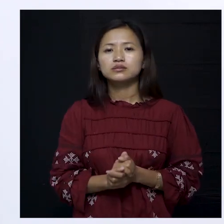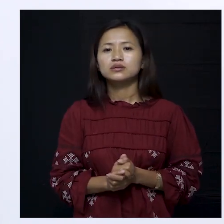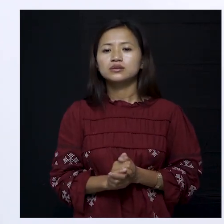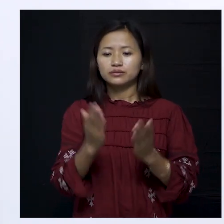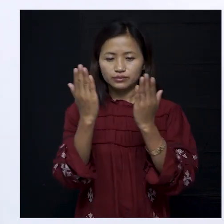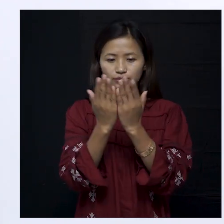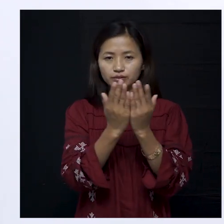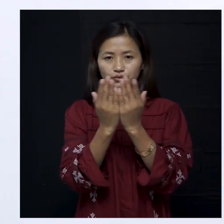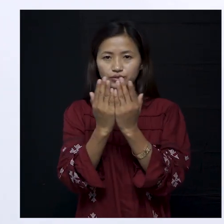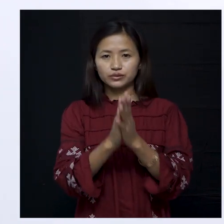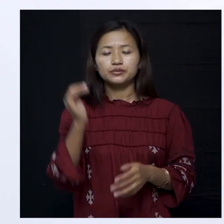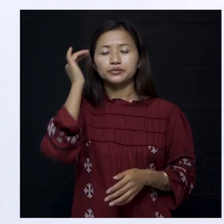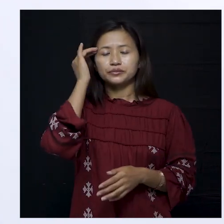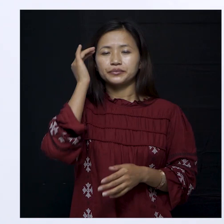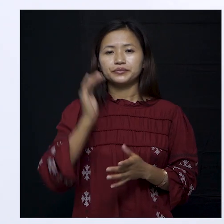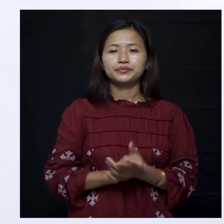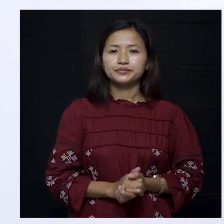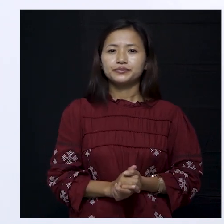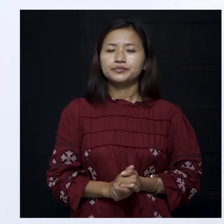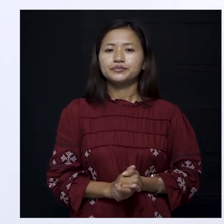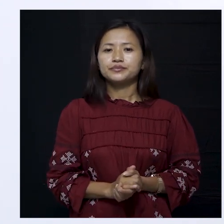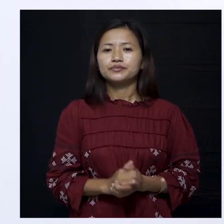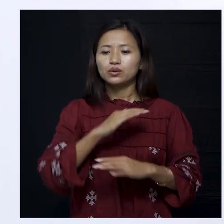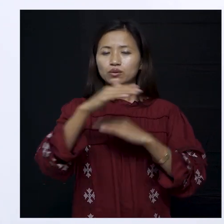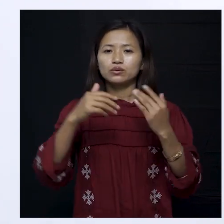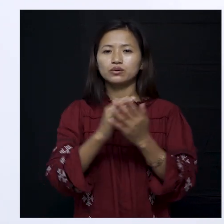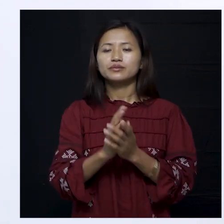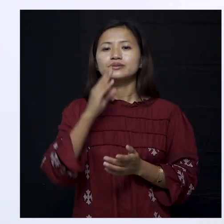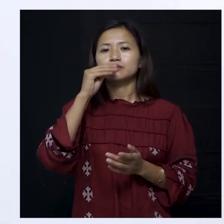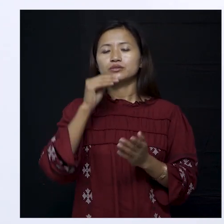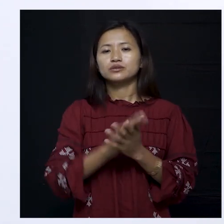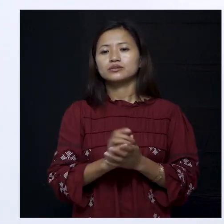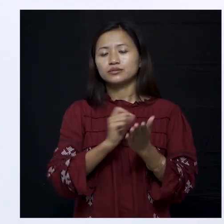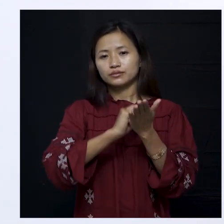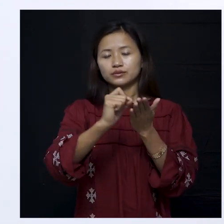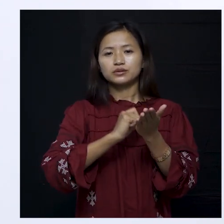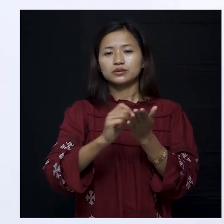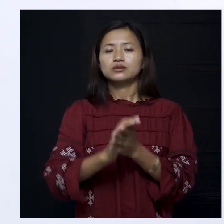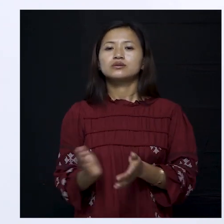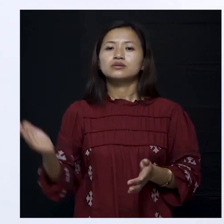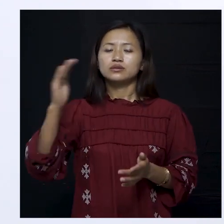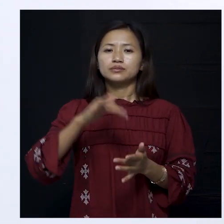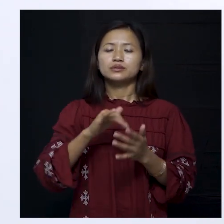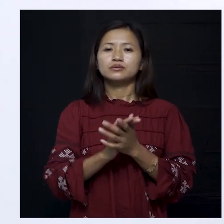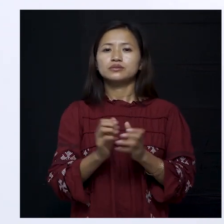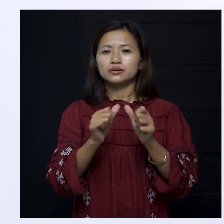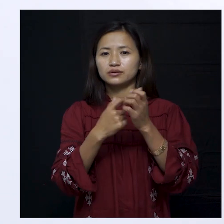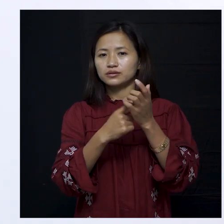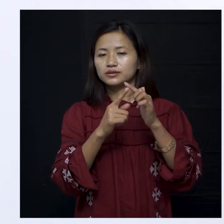readers in your mind, okay? This is all about a speech writing. and we are coming down to